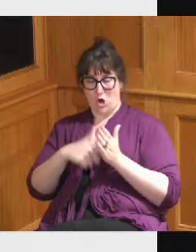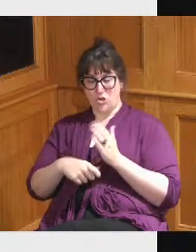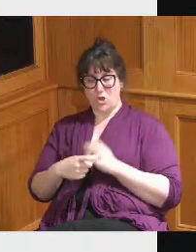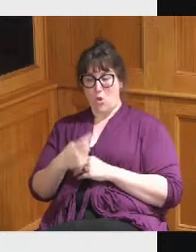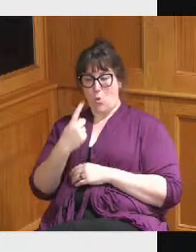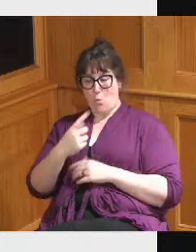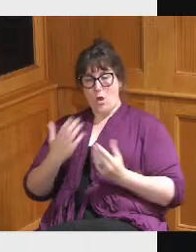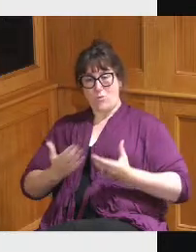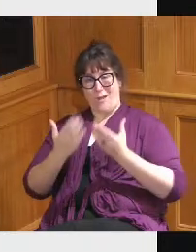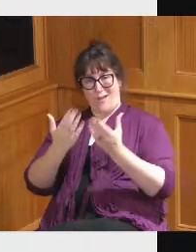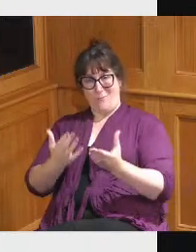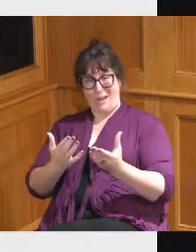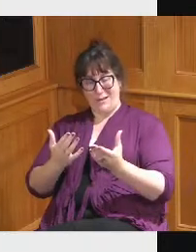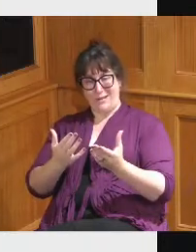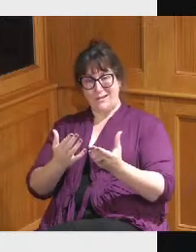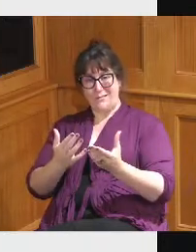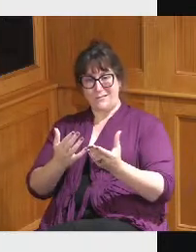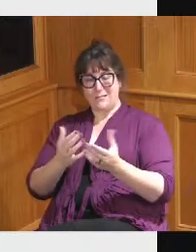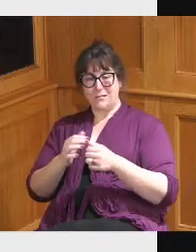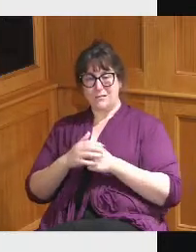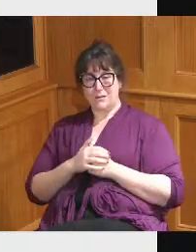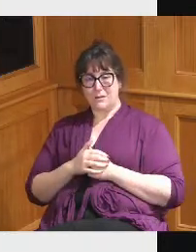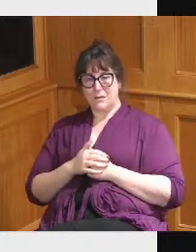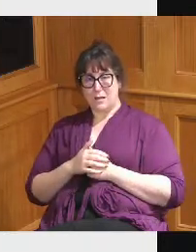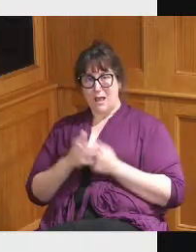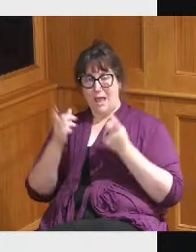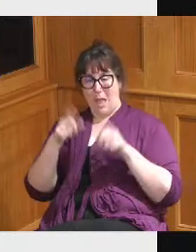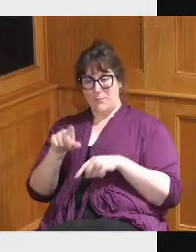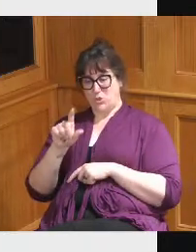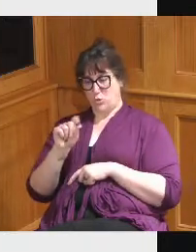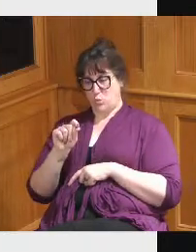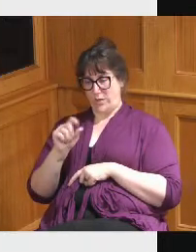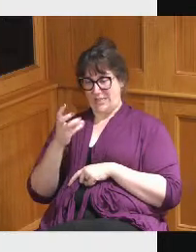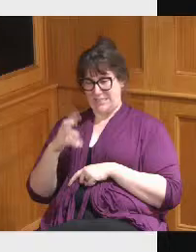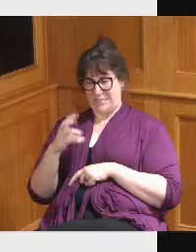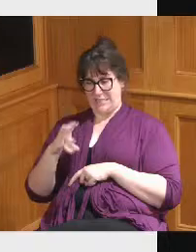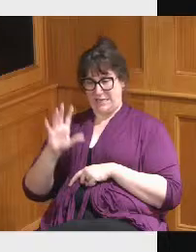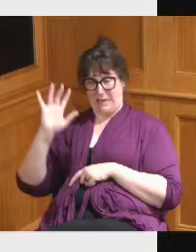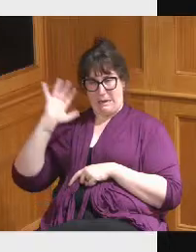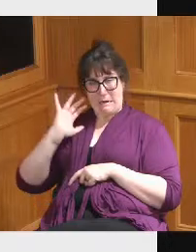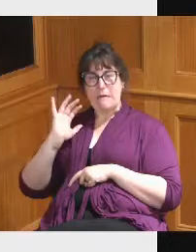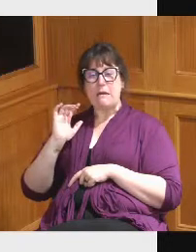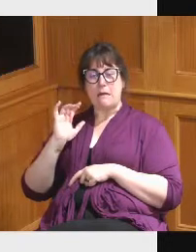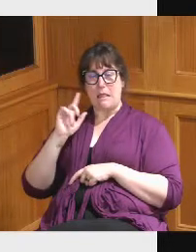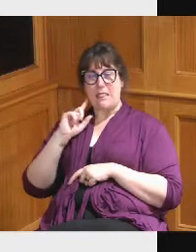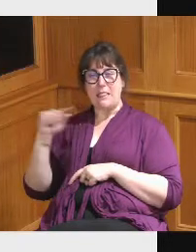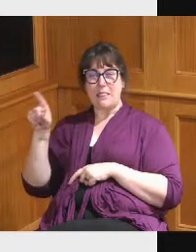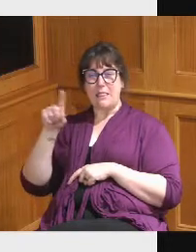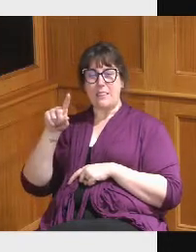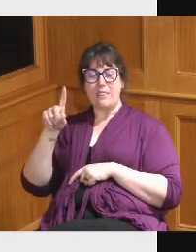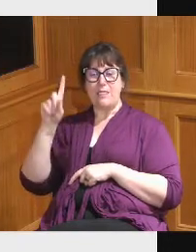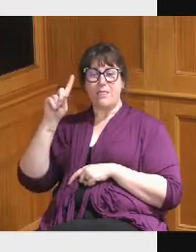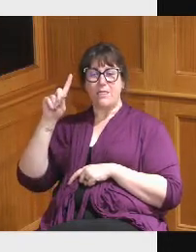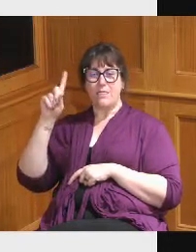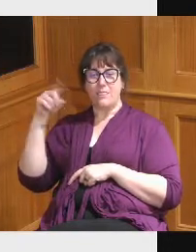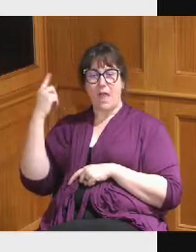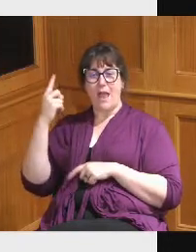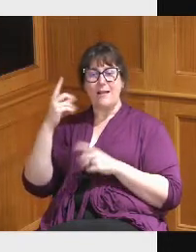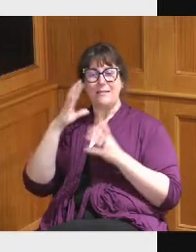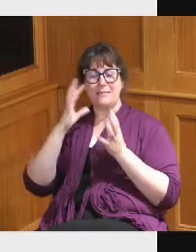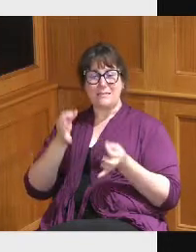a task force that the county had in 2016. we've already implemented many of